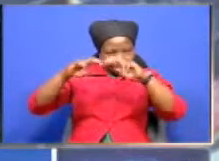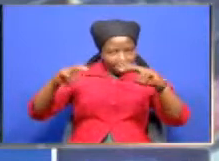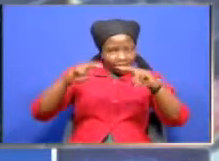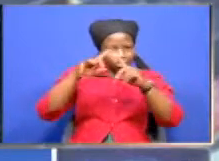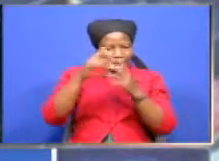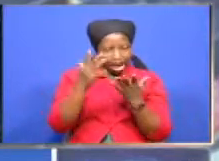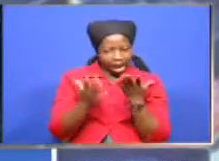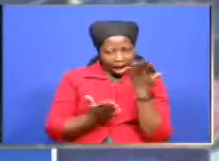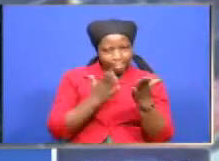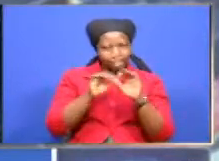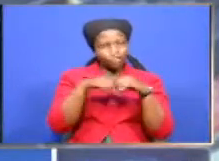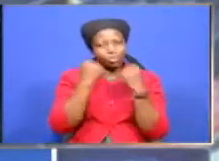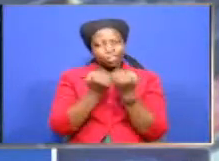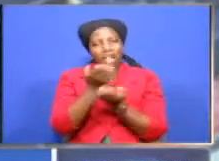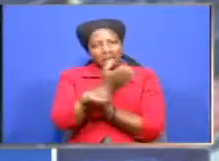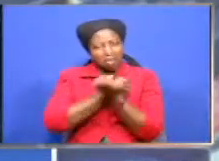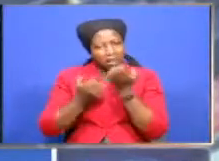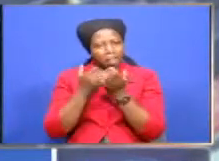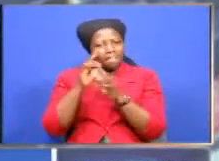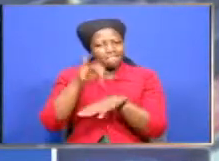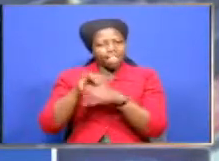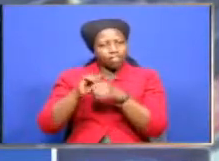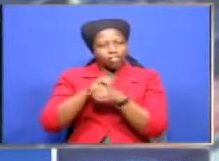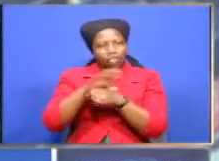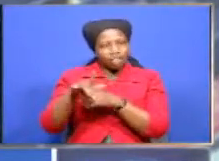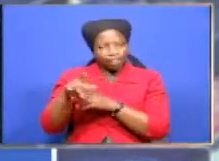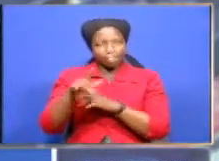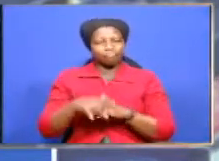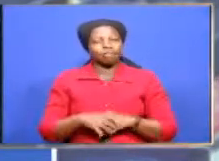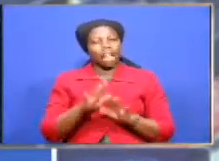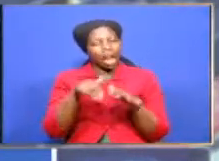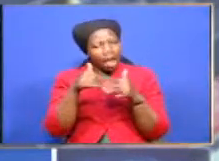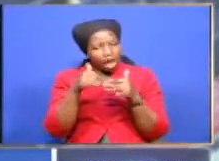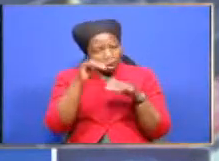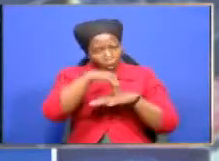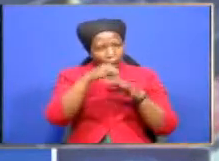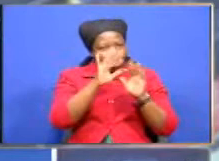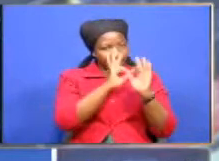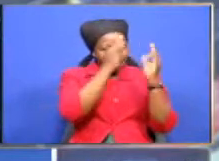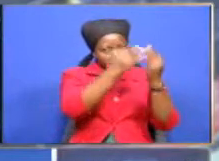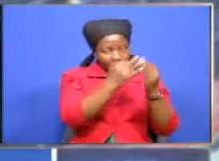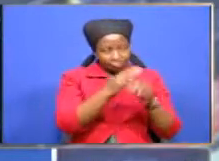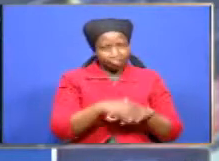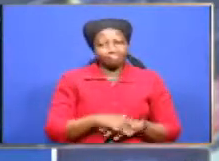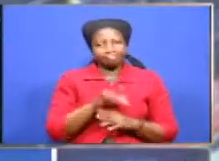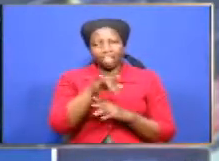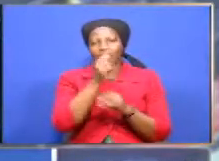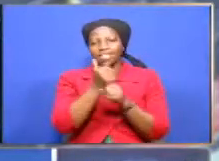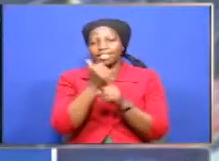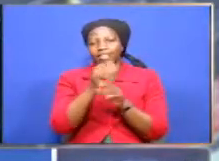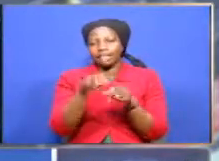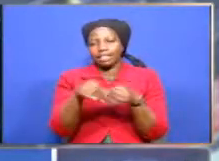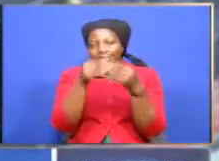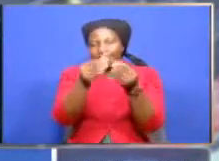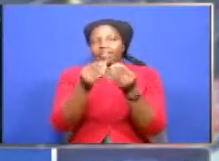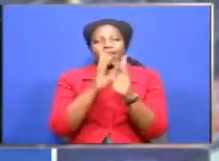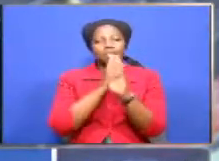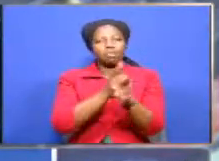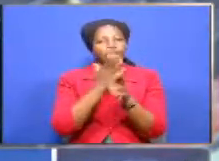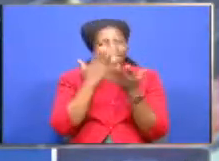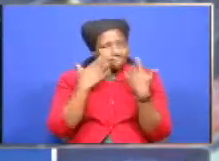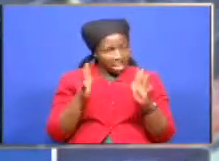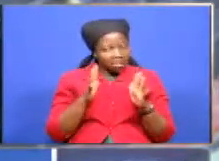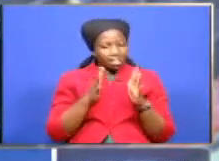the socio-economic impact of the COVID-19 on households. It indeed released a report, and